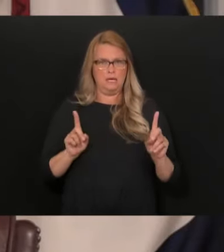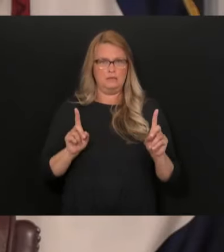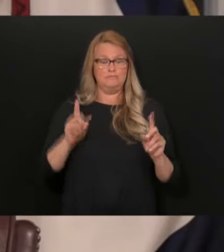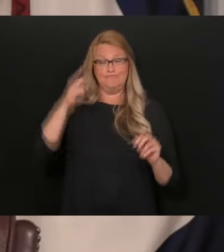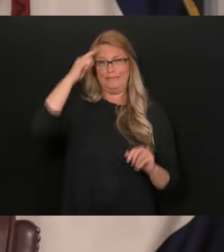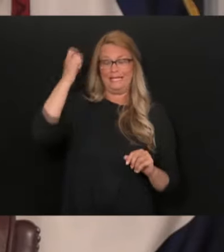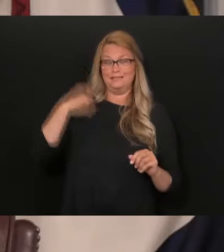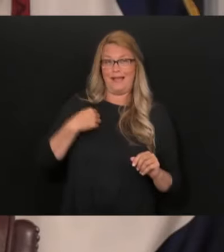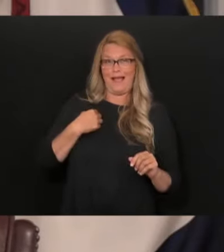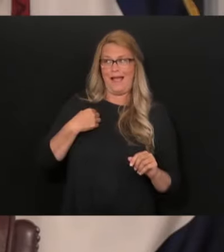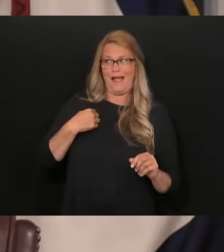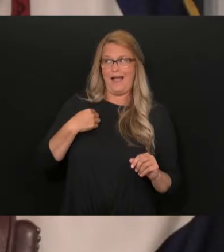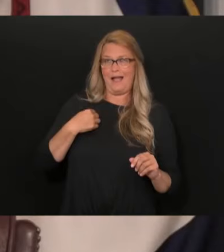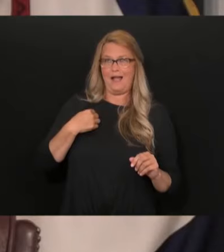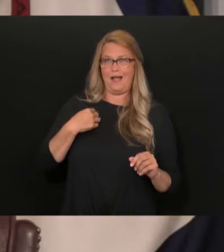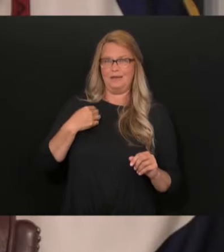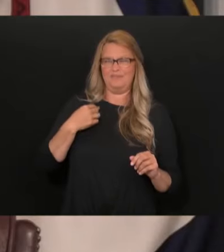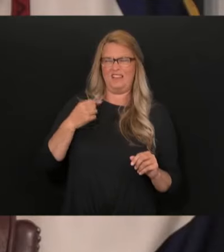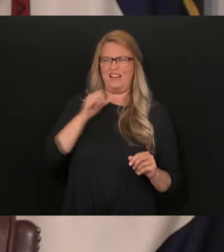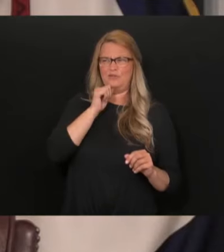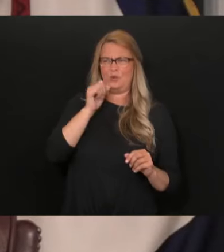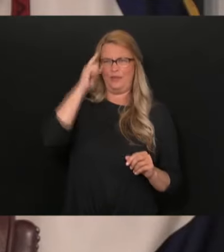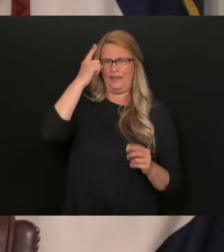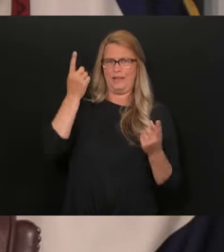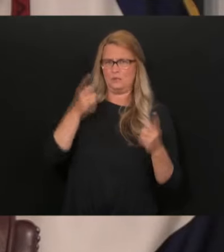because I don't think there's anything to that.